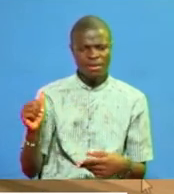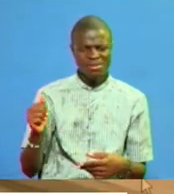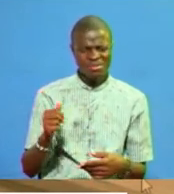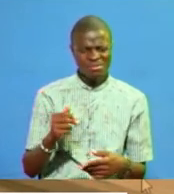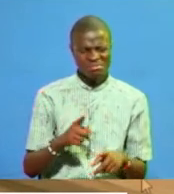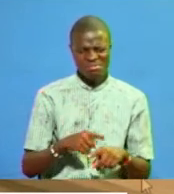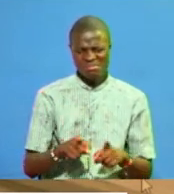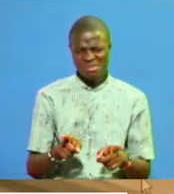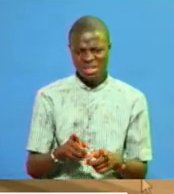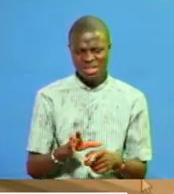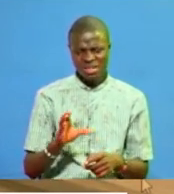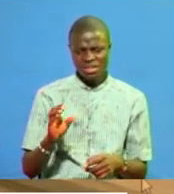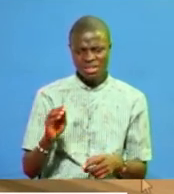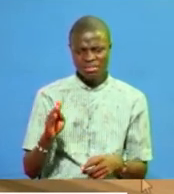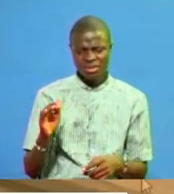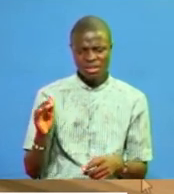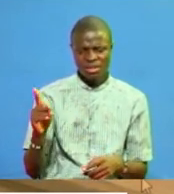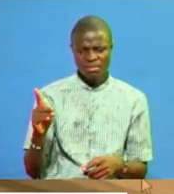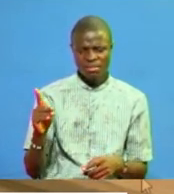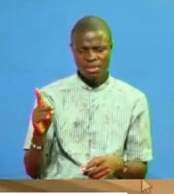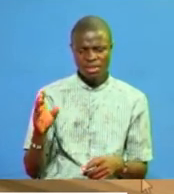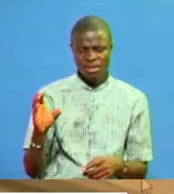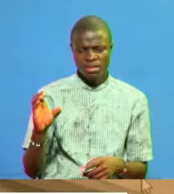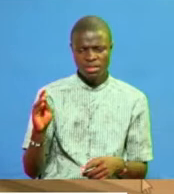amount of money cannot buy as much